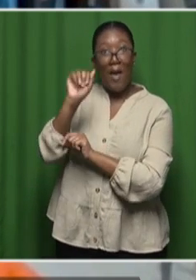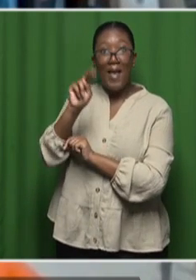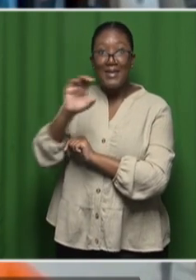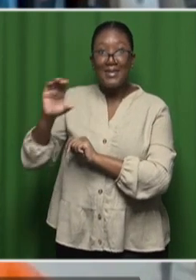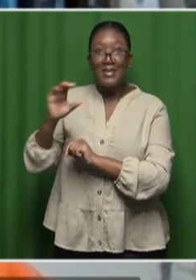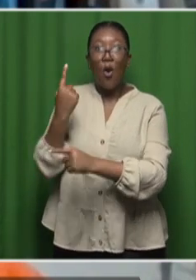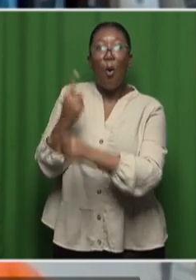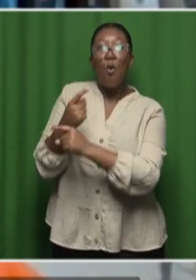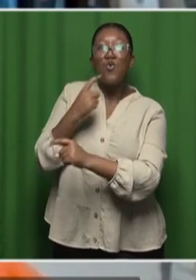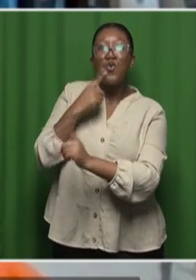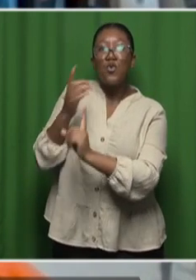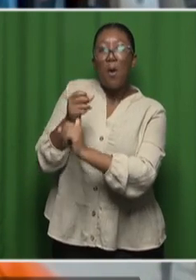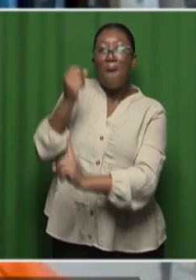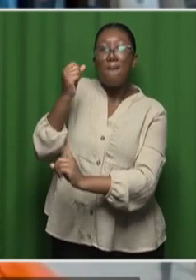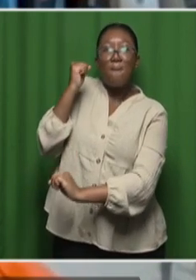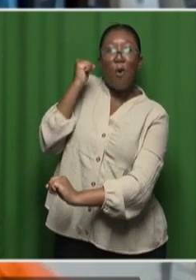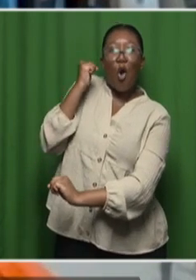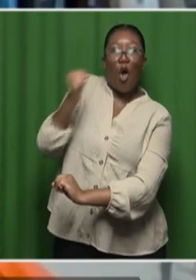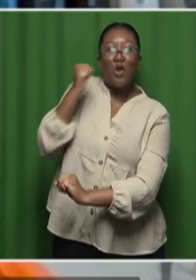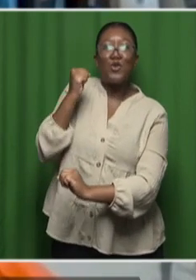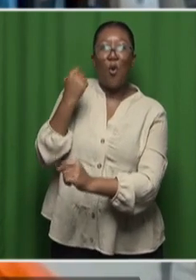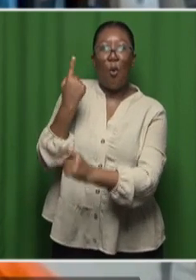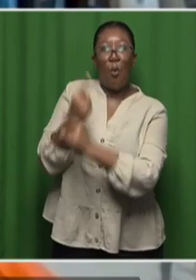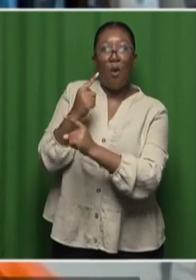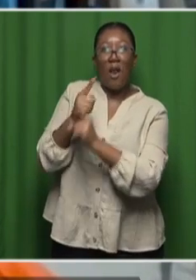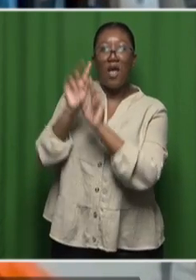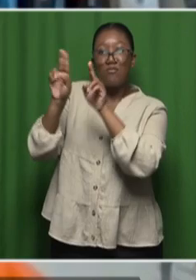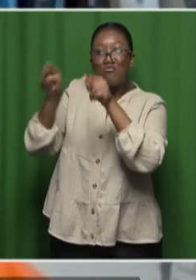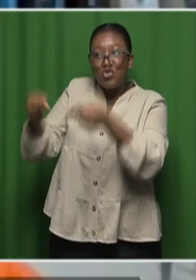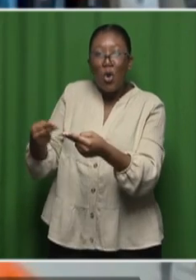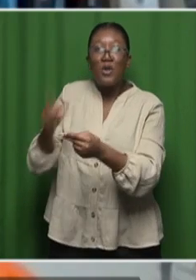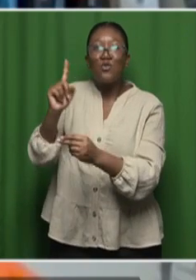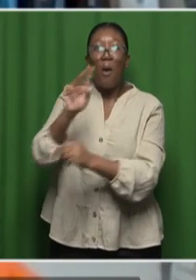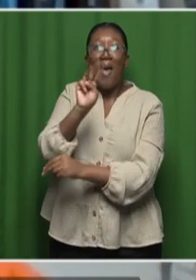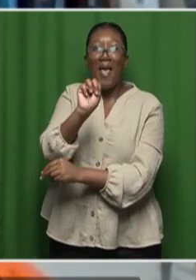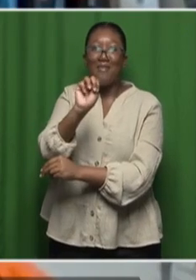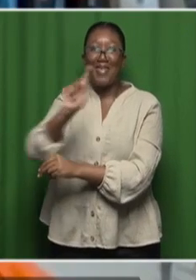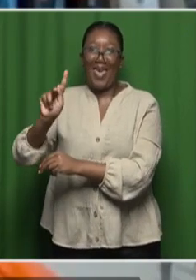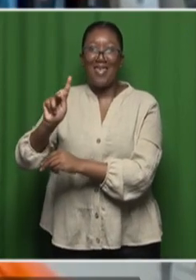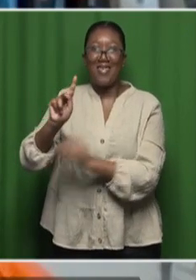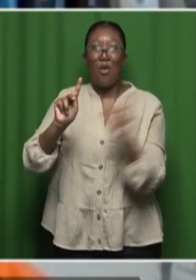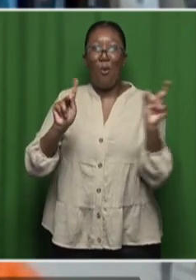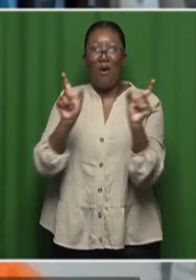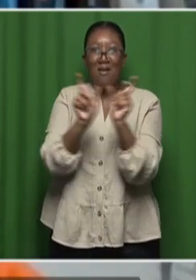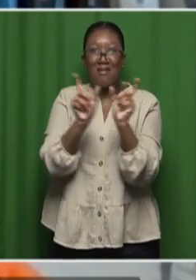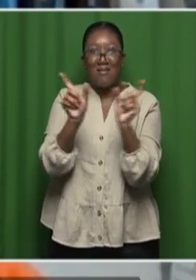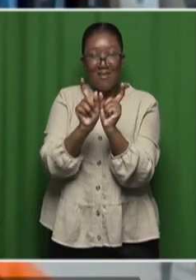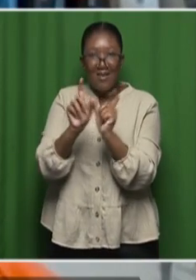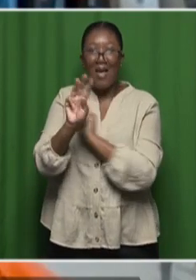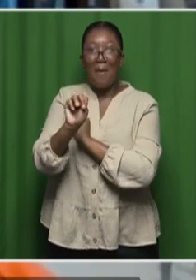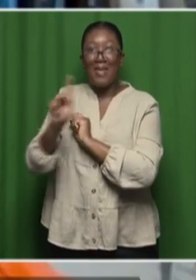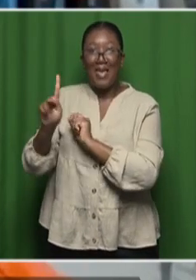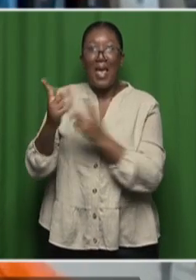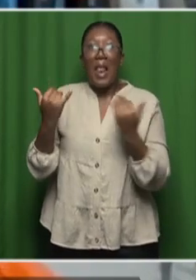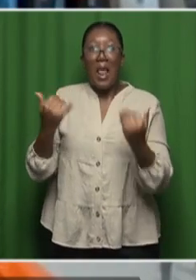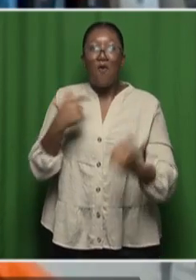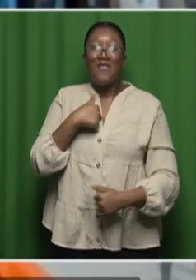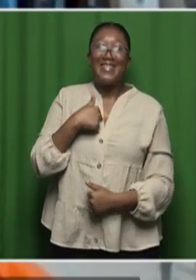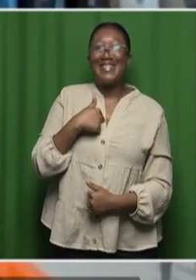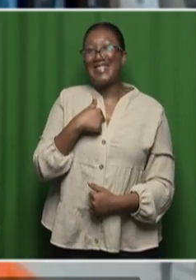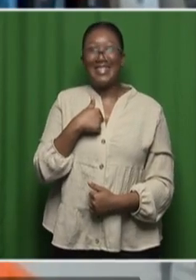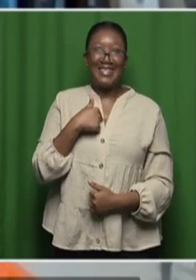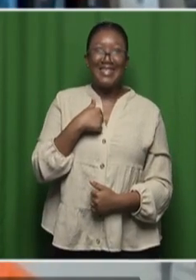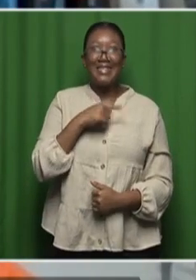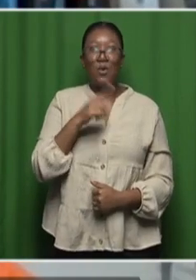of uMkhonto weSizwe was abbreviated to MK. So therein lies a bit of a problem on a